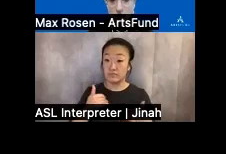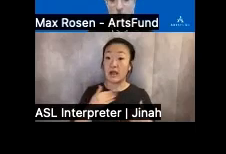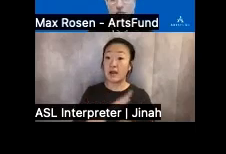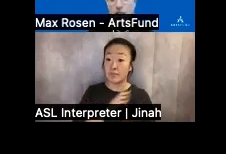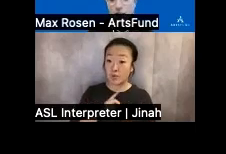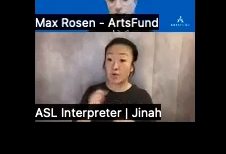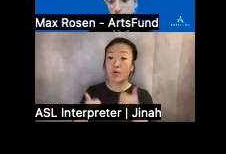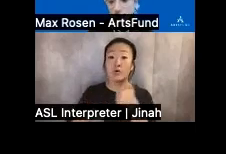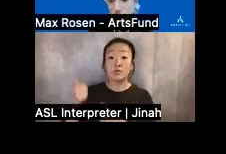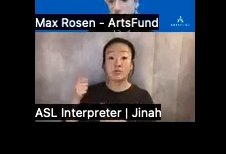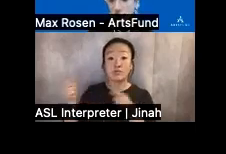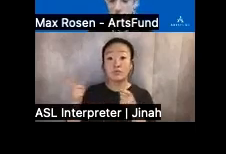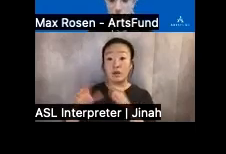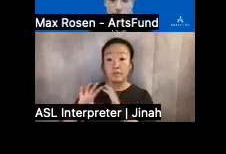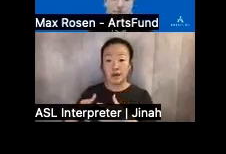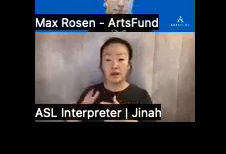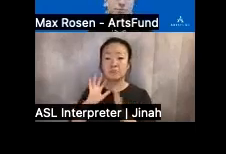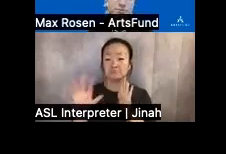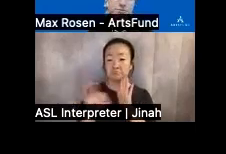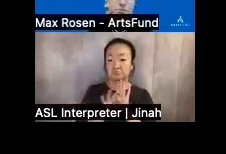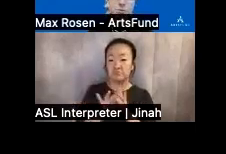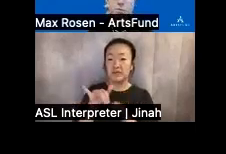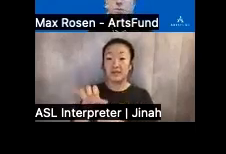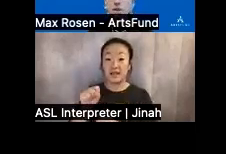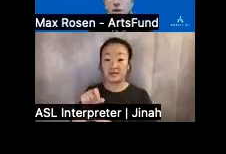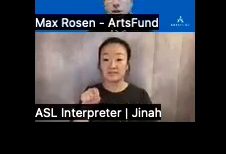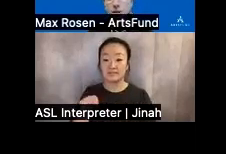body, I'll select yes to this question.